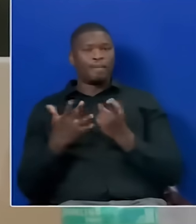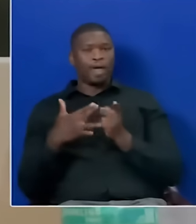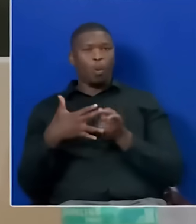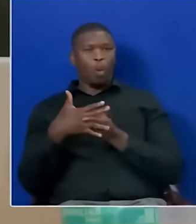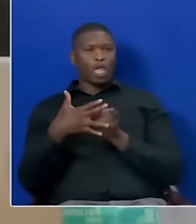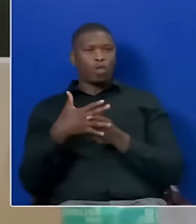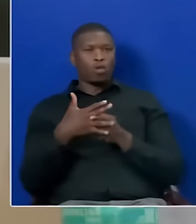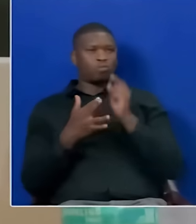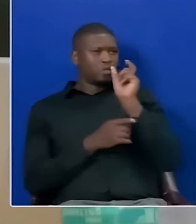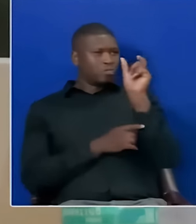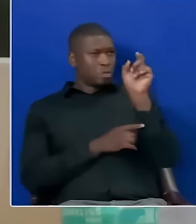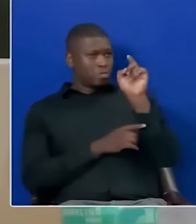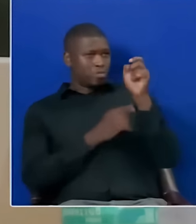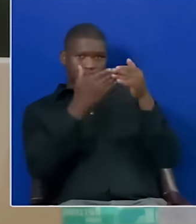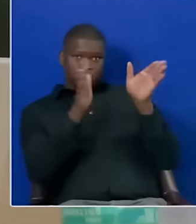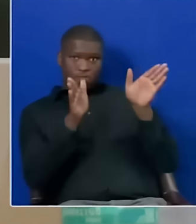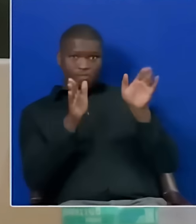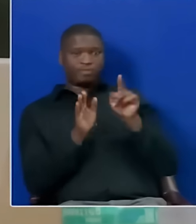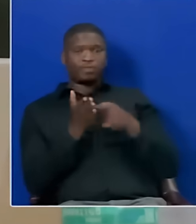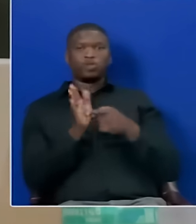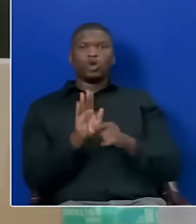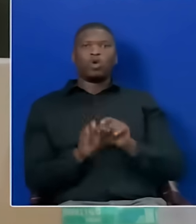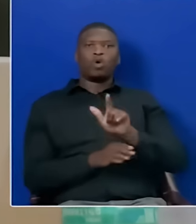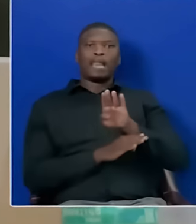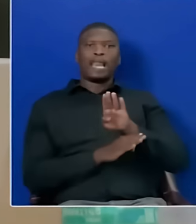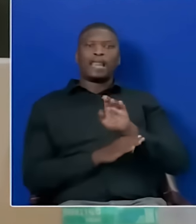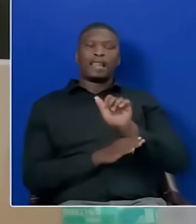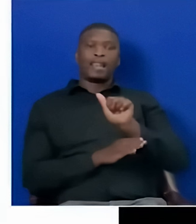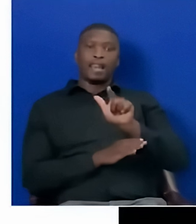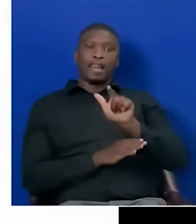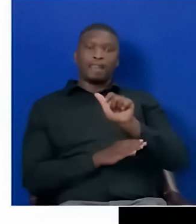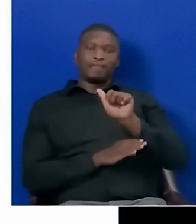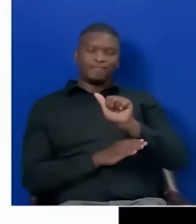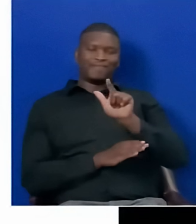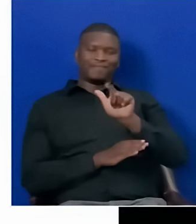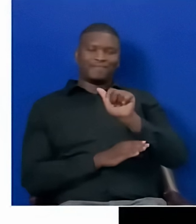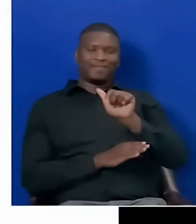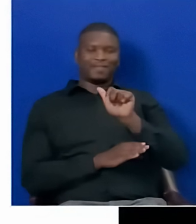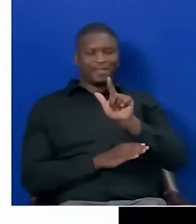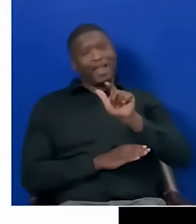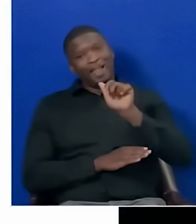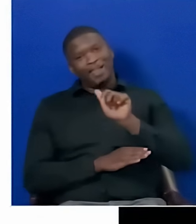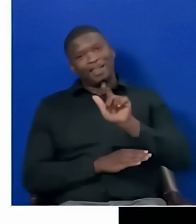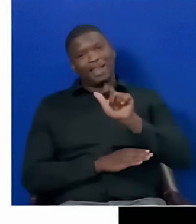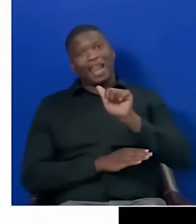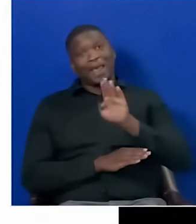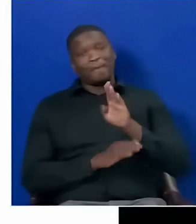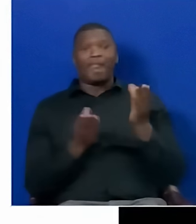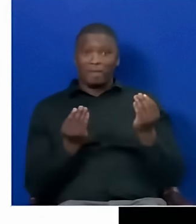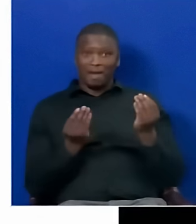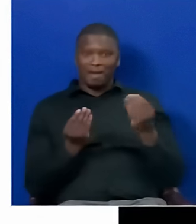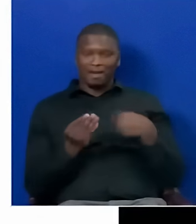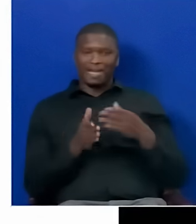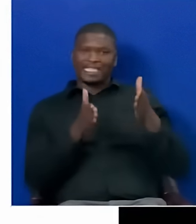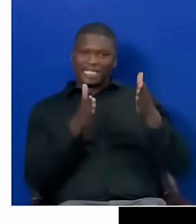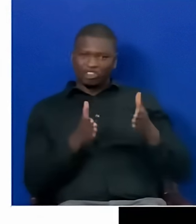you the lab number of the case, the person to whom the case was assigned, the section. Now it gives you all the details.